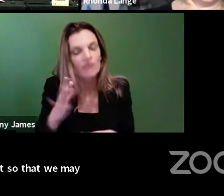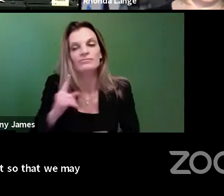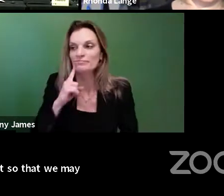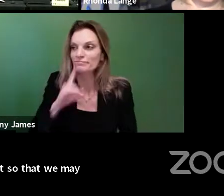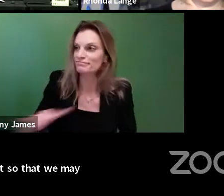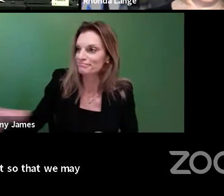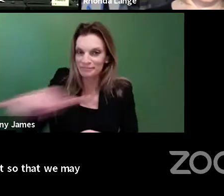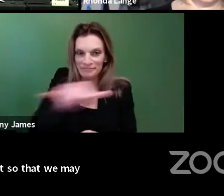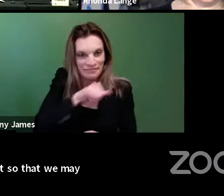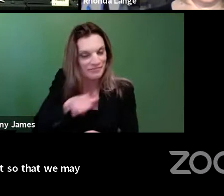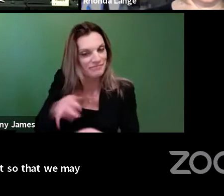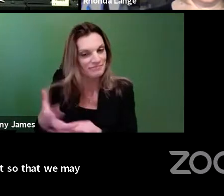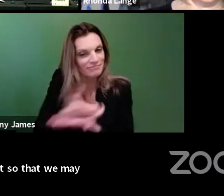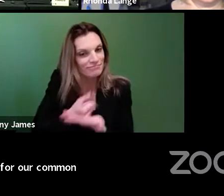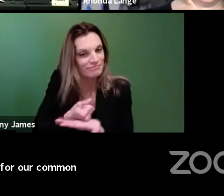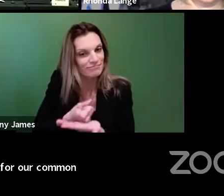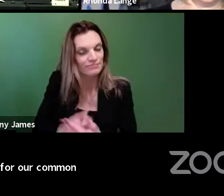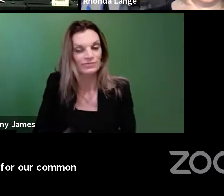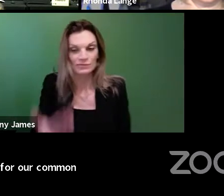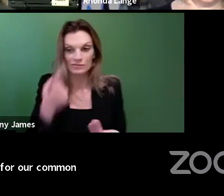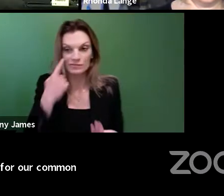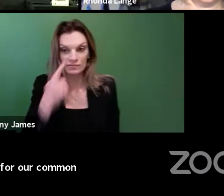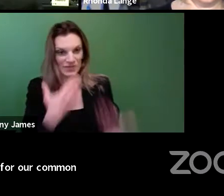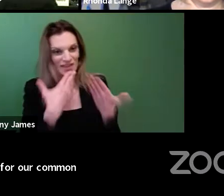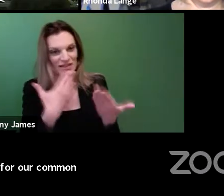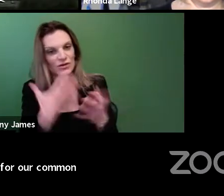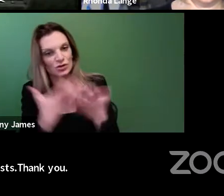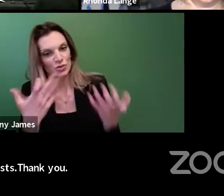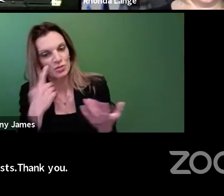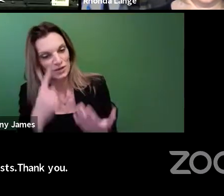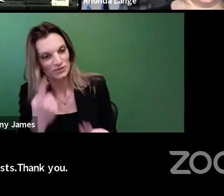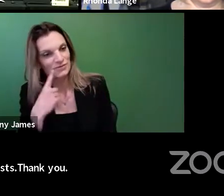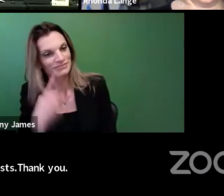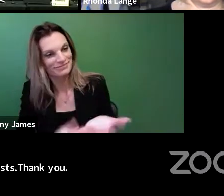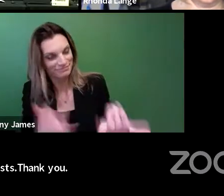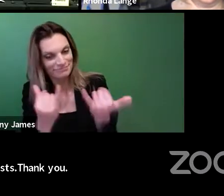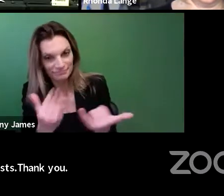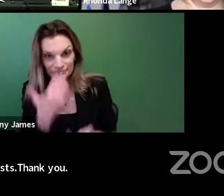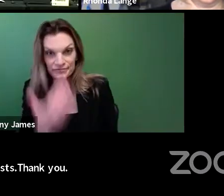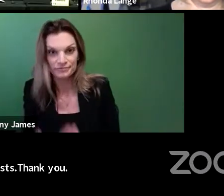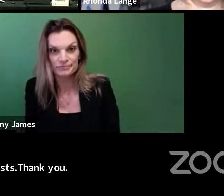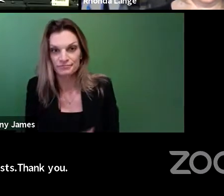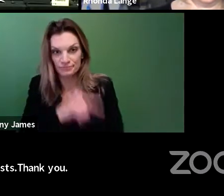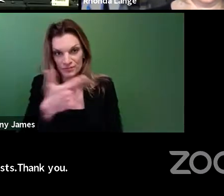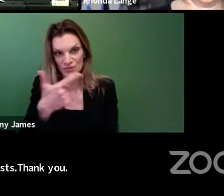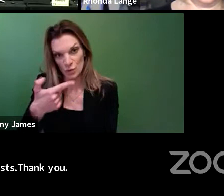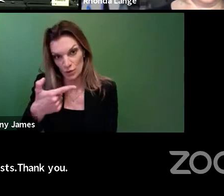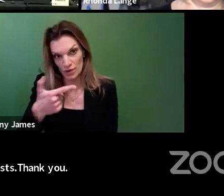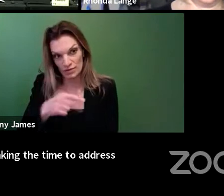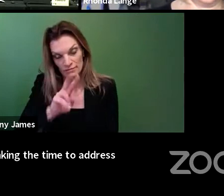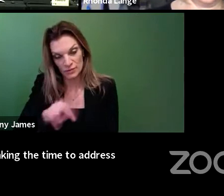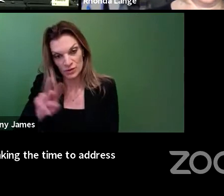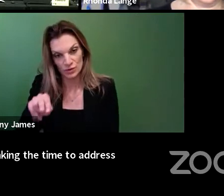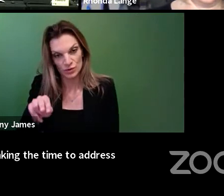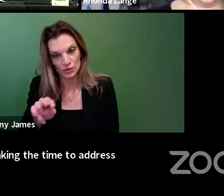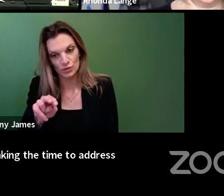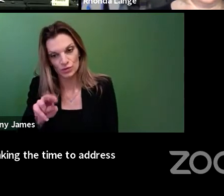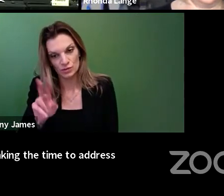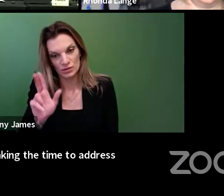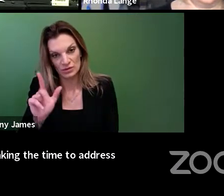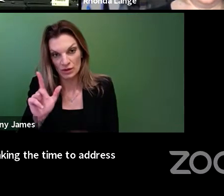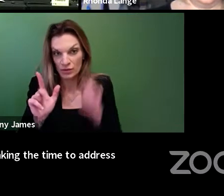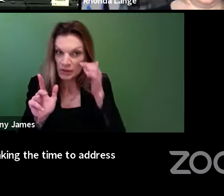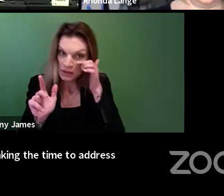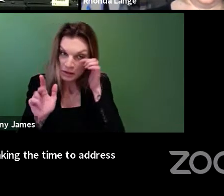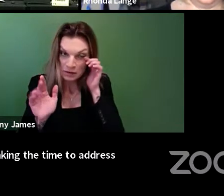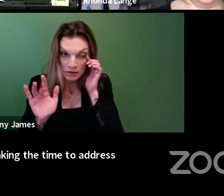economic interests. Thank you. Thank you for taking the time to address the commission. 21, 22,